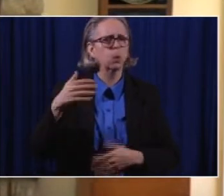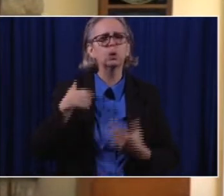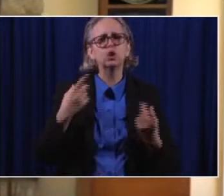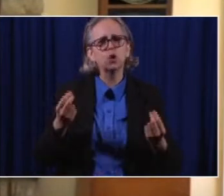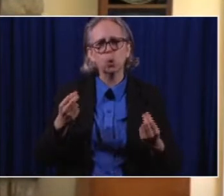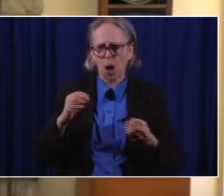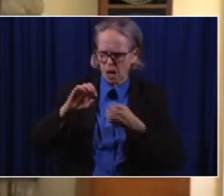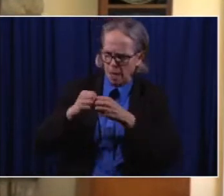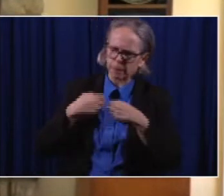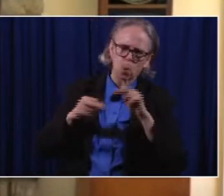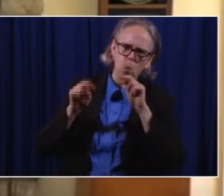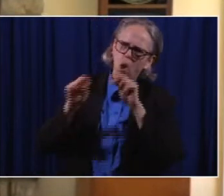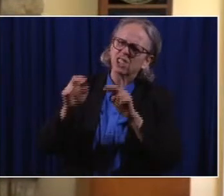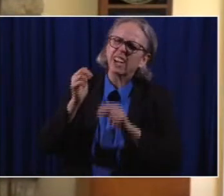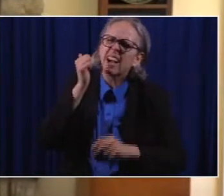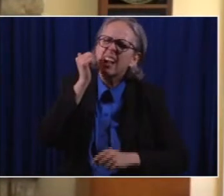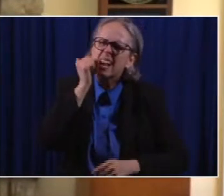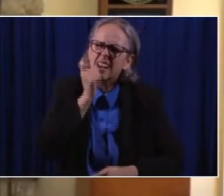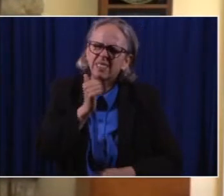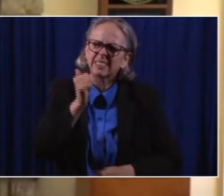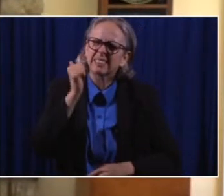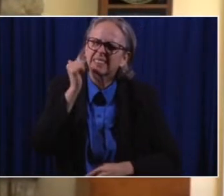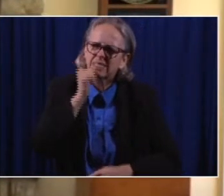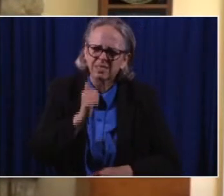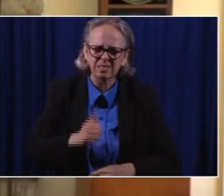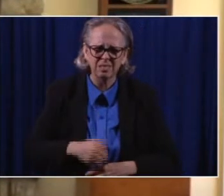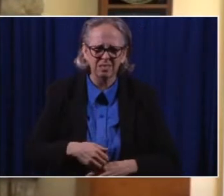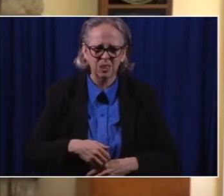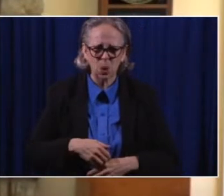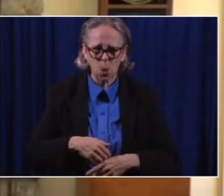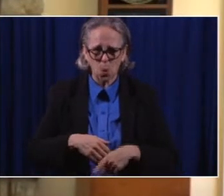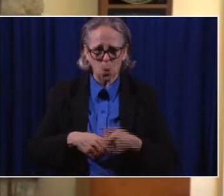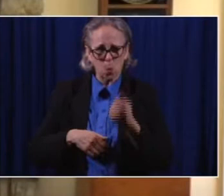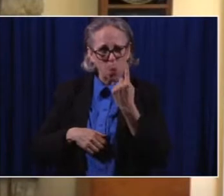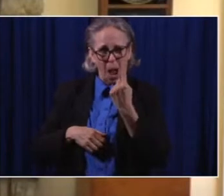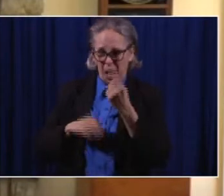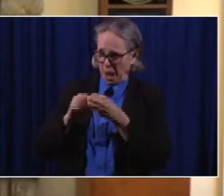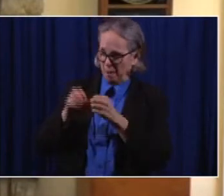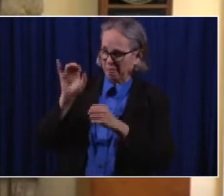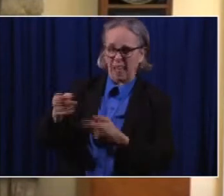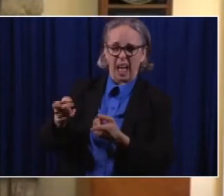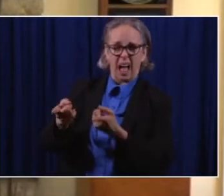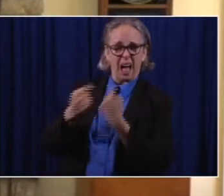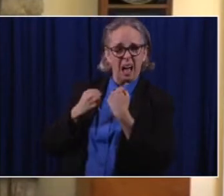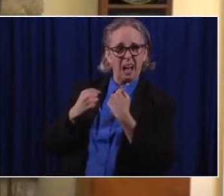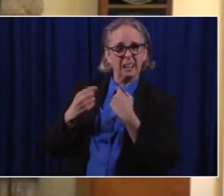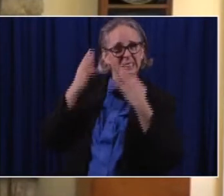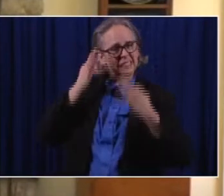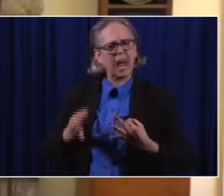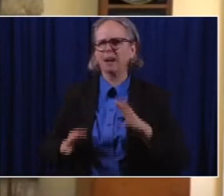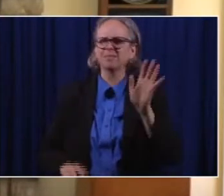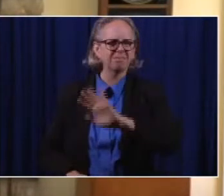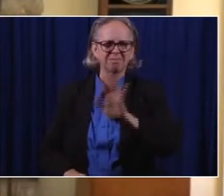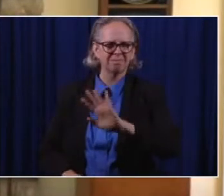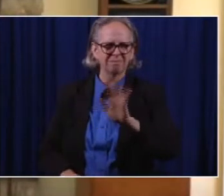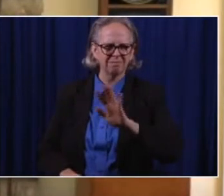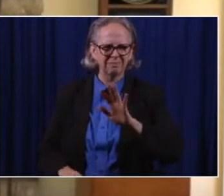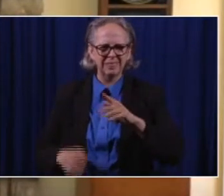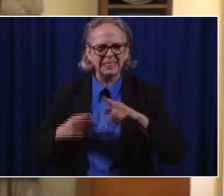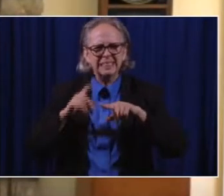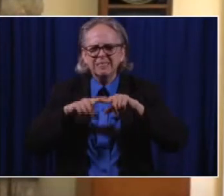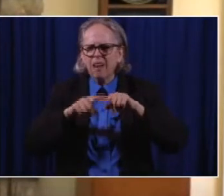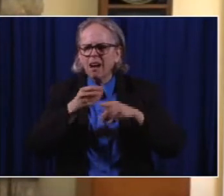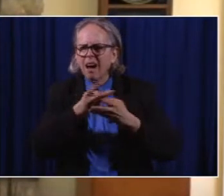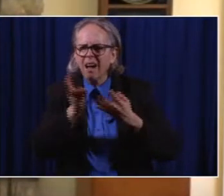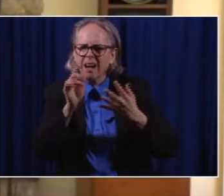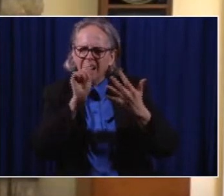of all the circumstances. It's not just one number or two numbers. We look at multiple numbers and we look at exactly